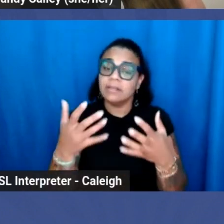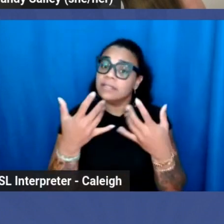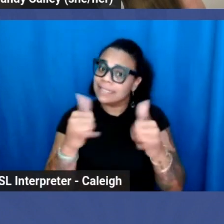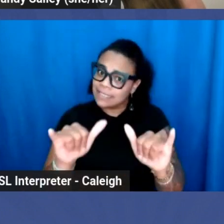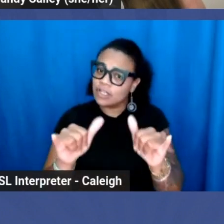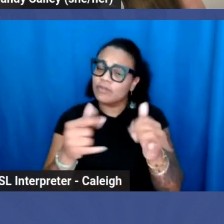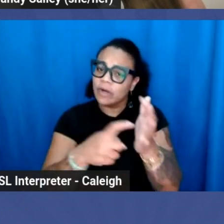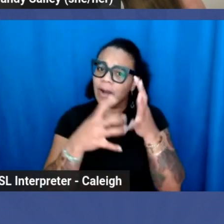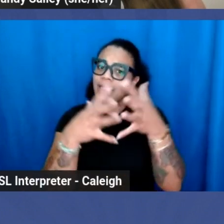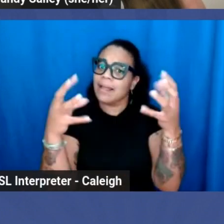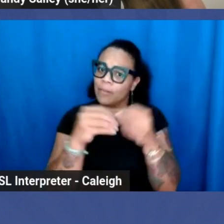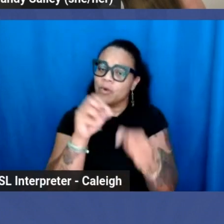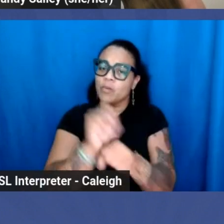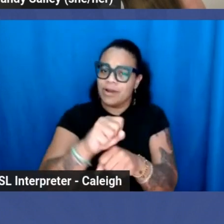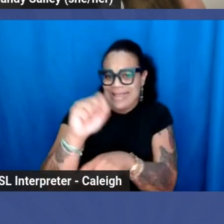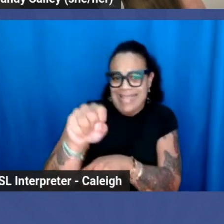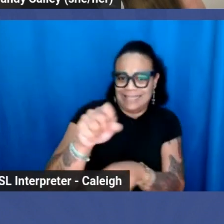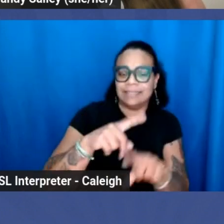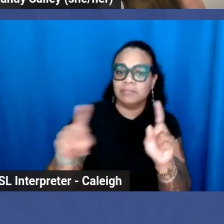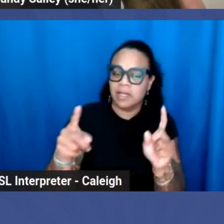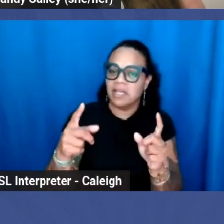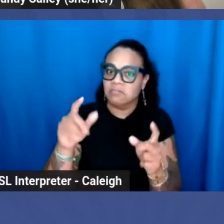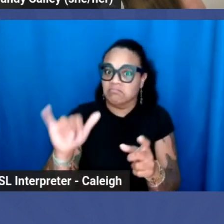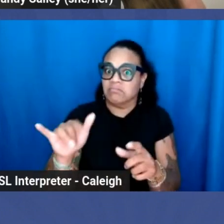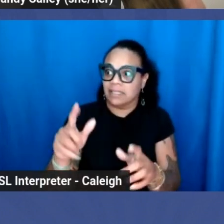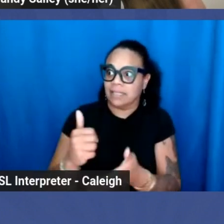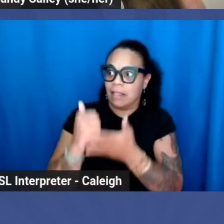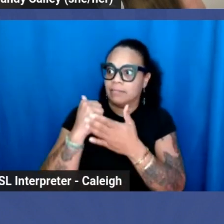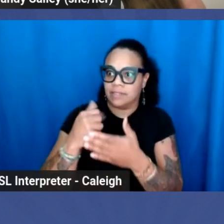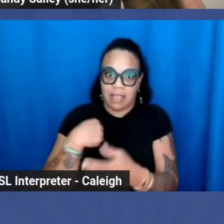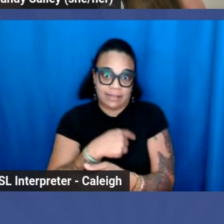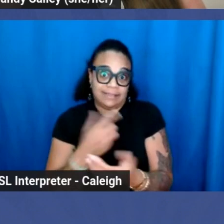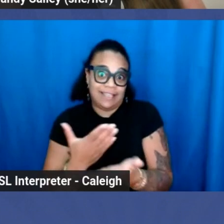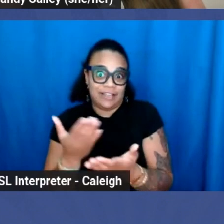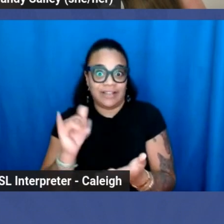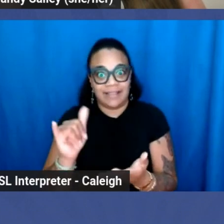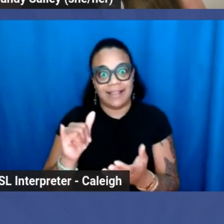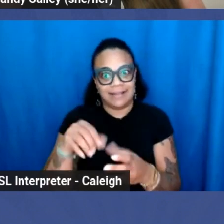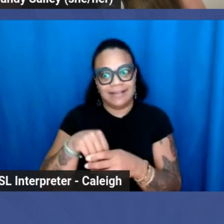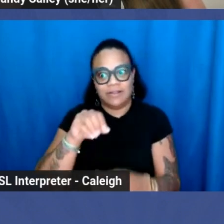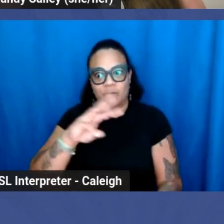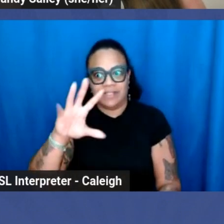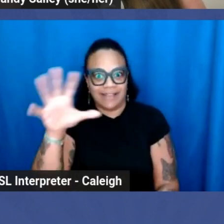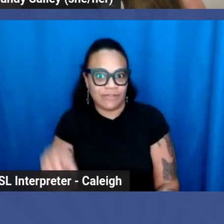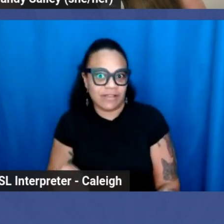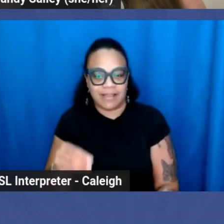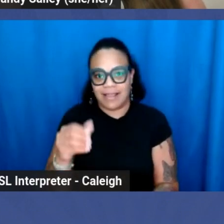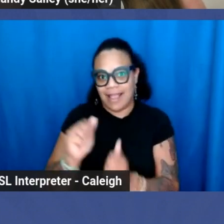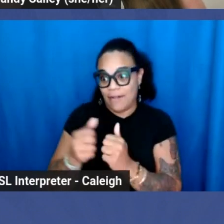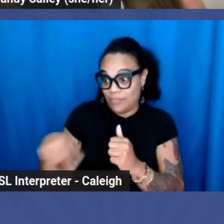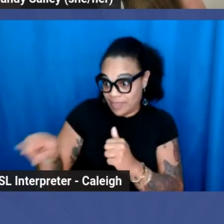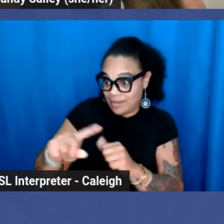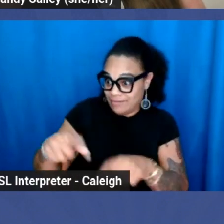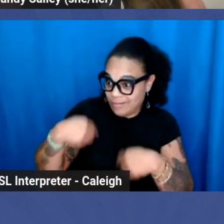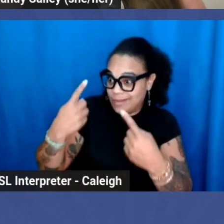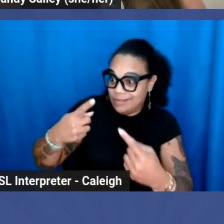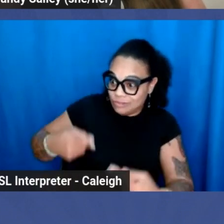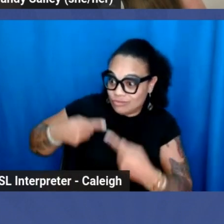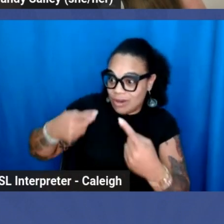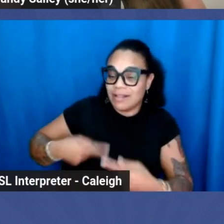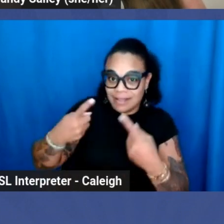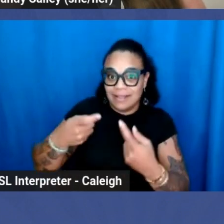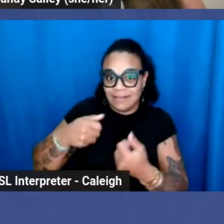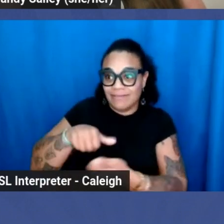it helped us also hear from organizations like, for example, ODAS in West Africa, and how they have been struggling with a lot of